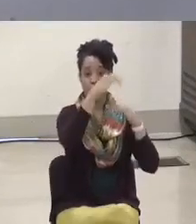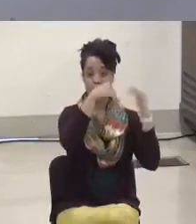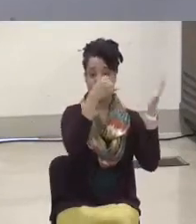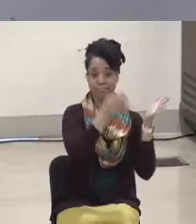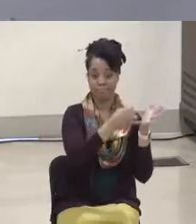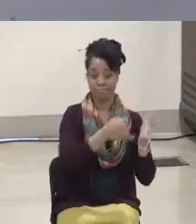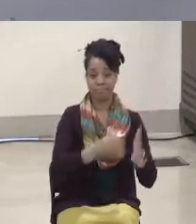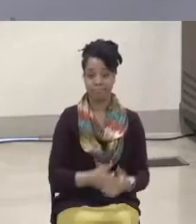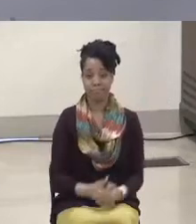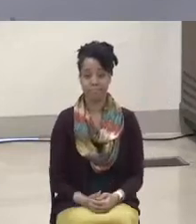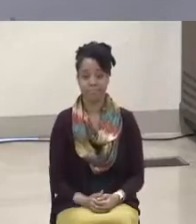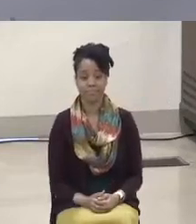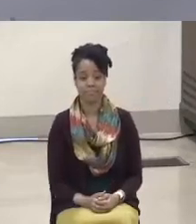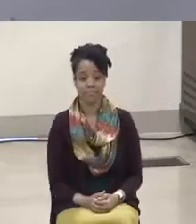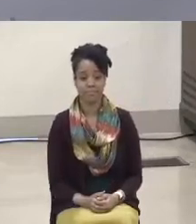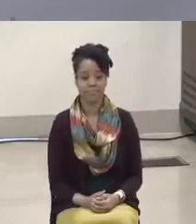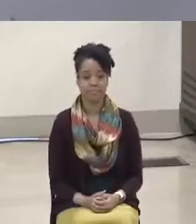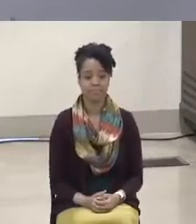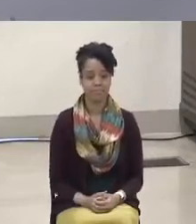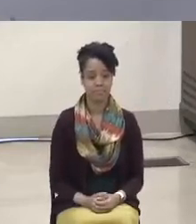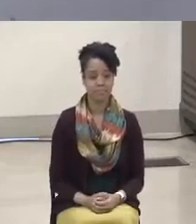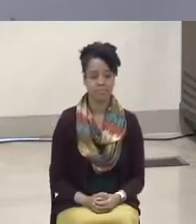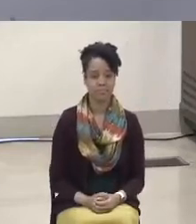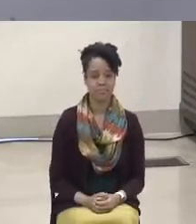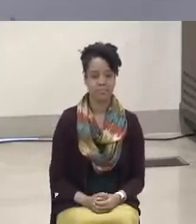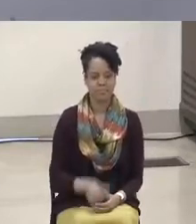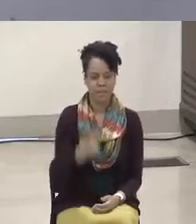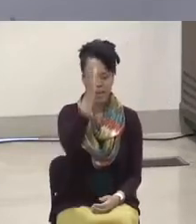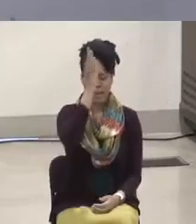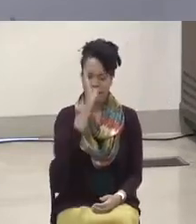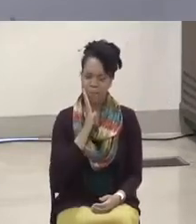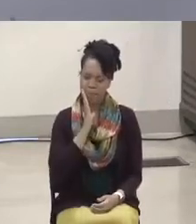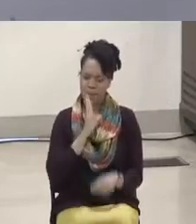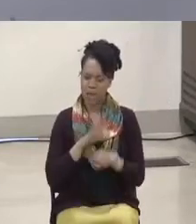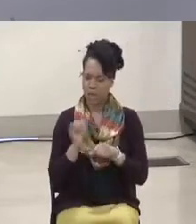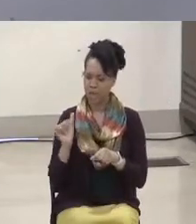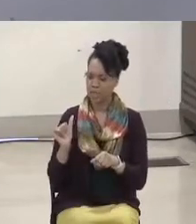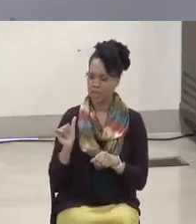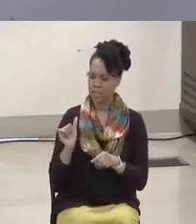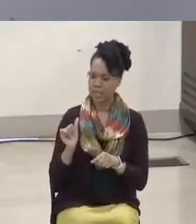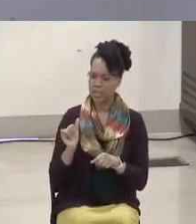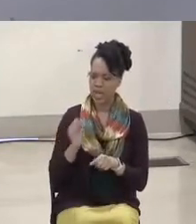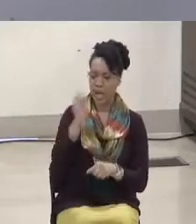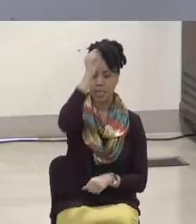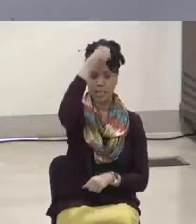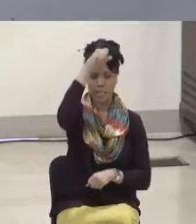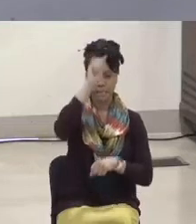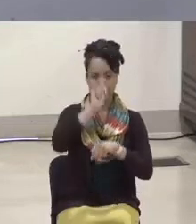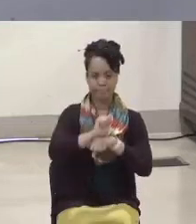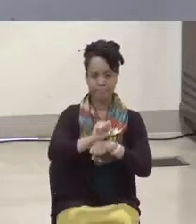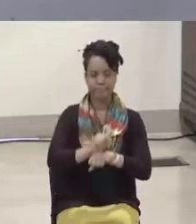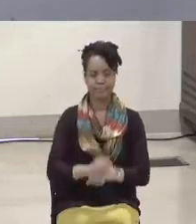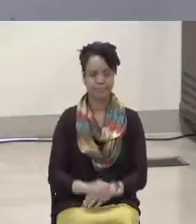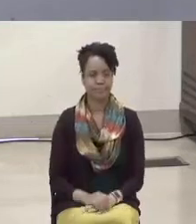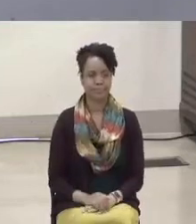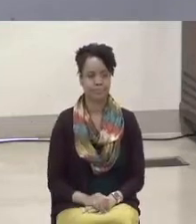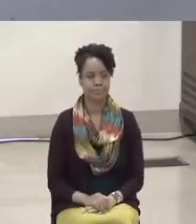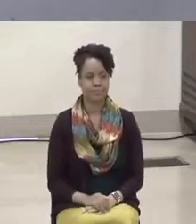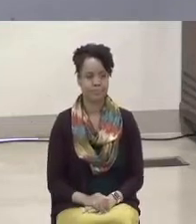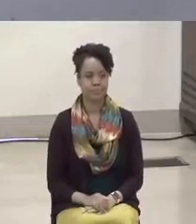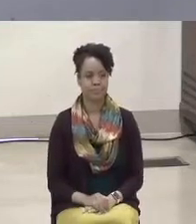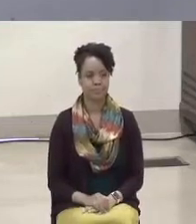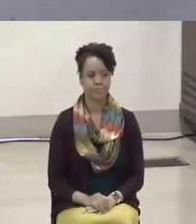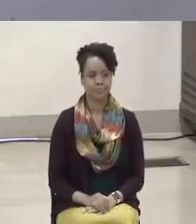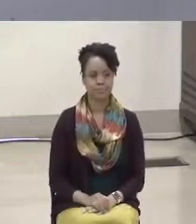el nombre de la persona que la construyó. Man calls it the Temple of Solomon, La gente, los hombres lo llaman el templo